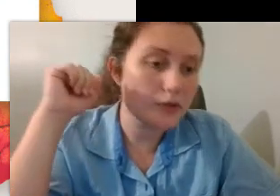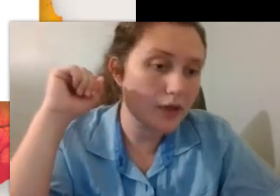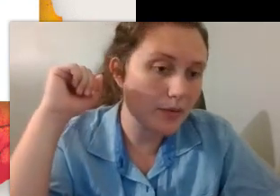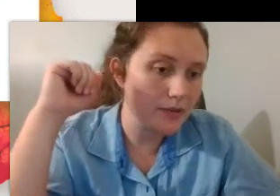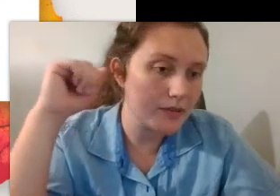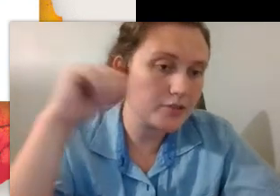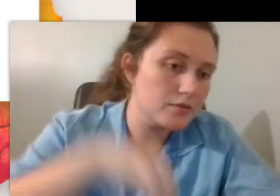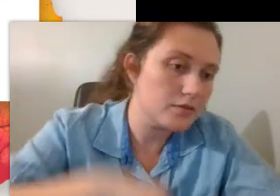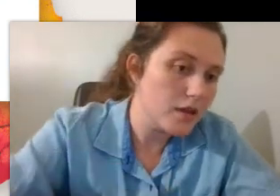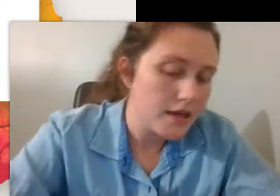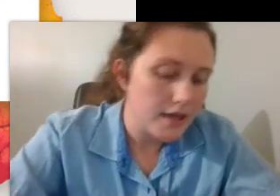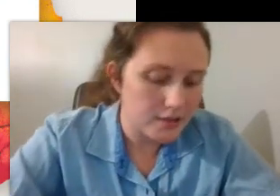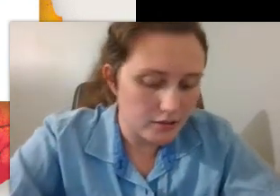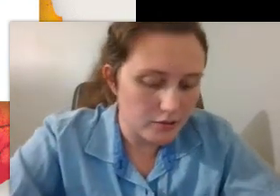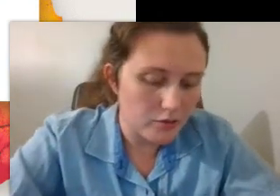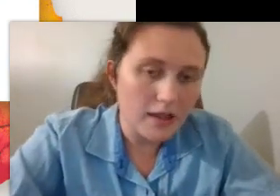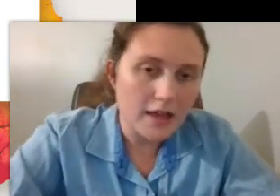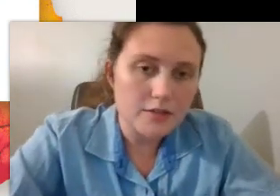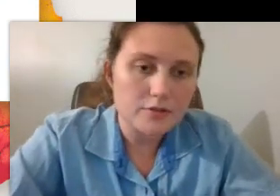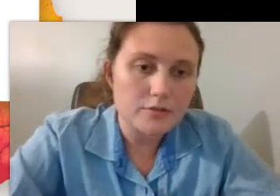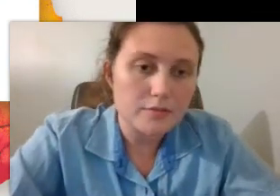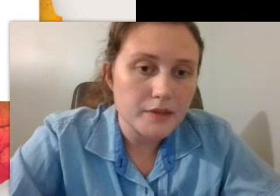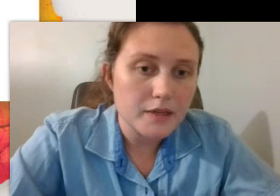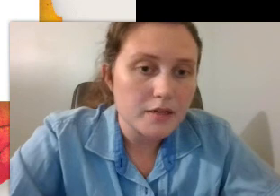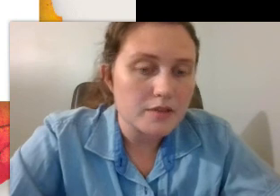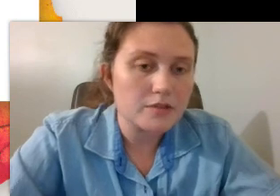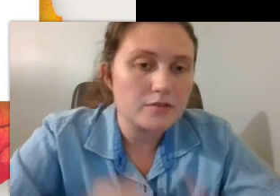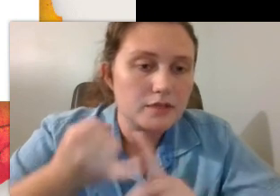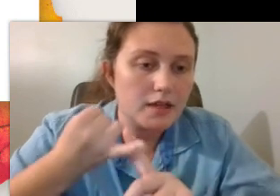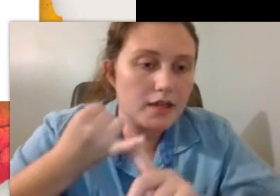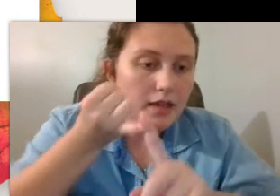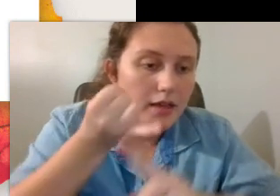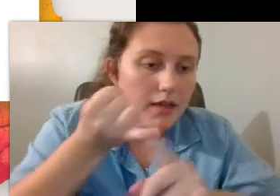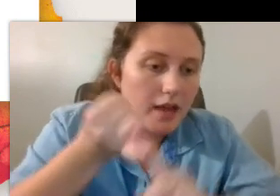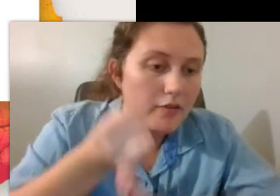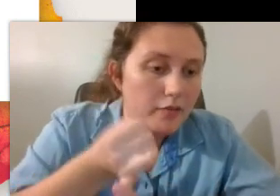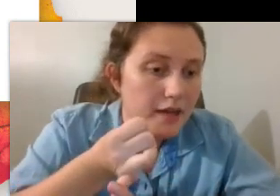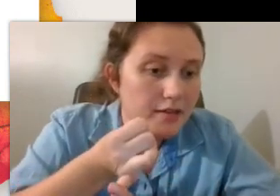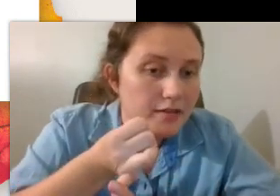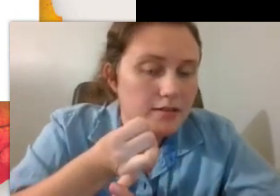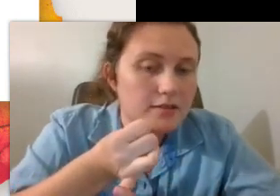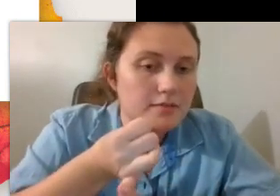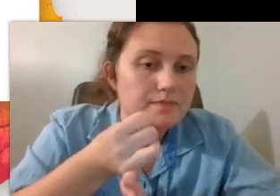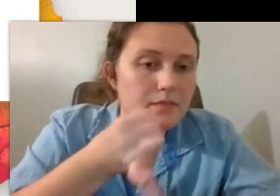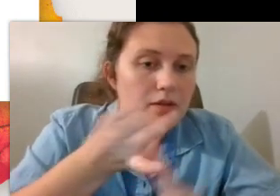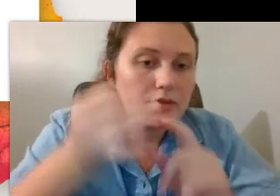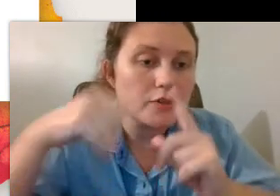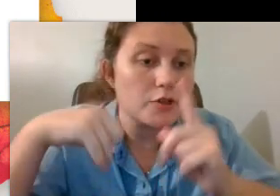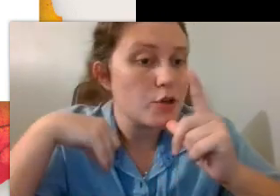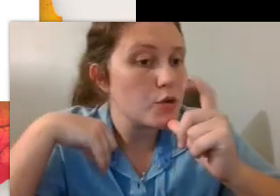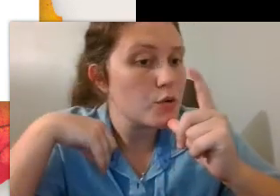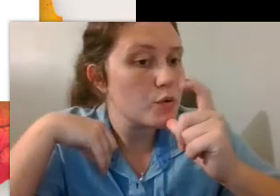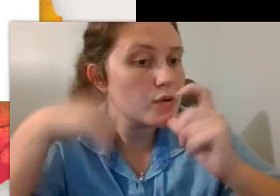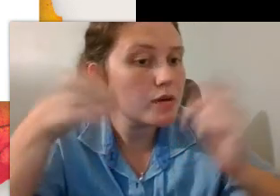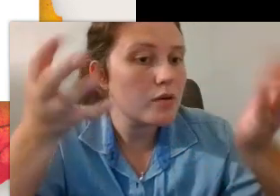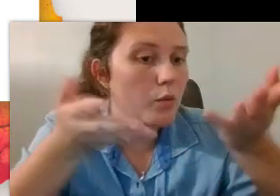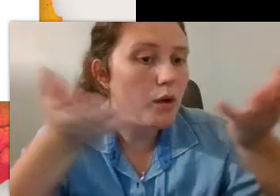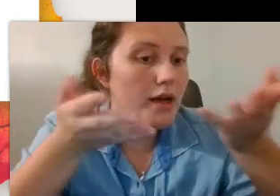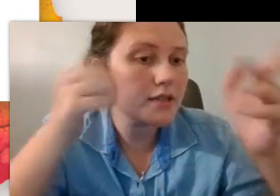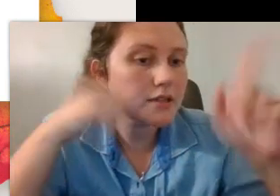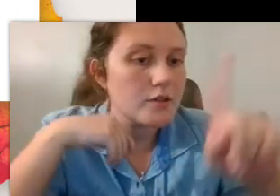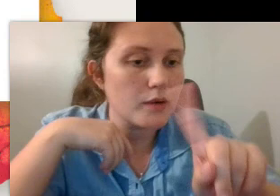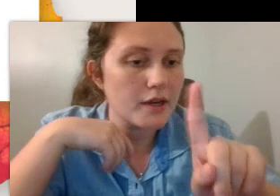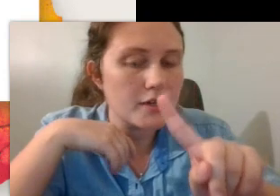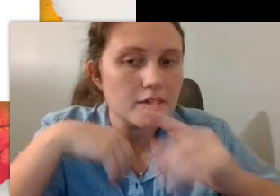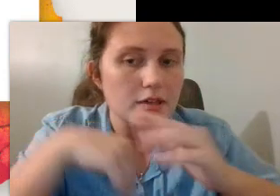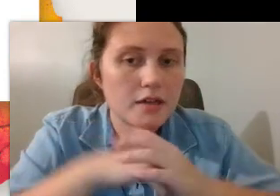the other vocabulary too, it's on Google Classroom. Please don't forget the alphabet. We've learned who,